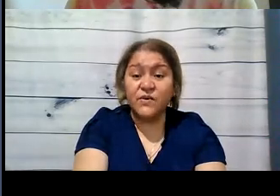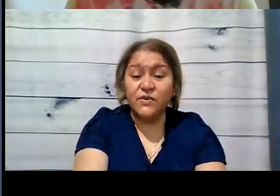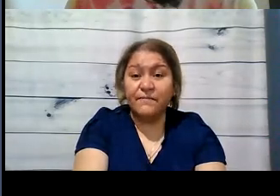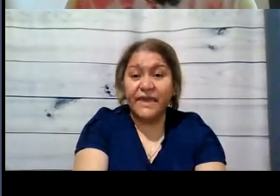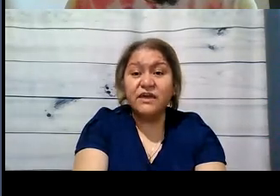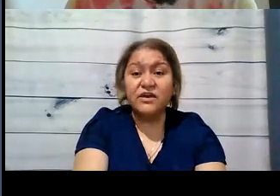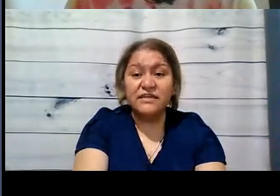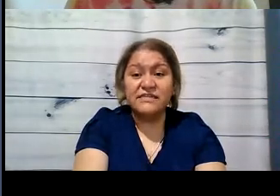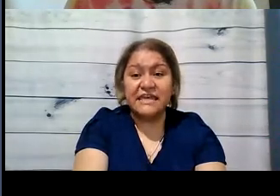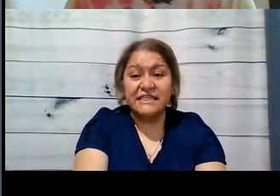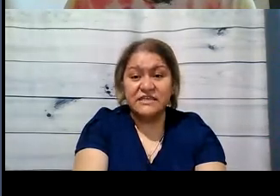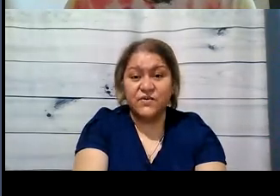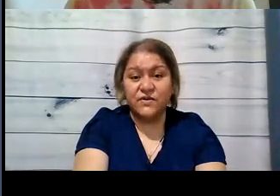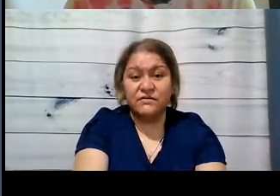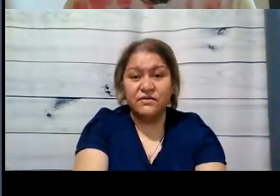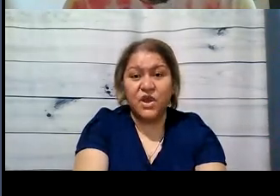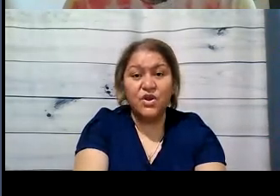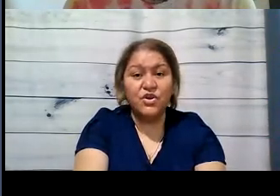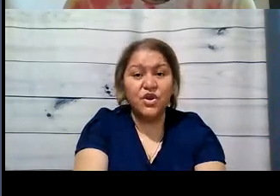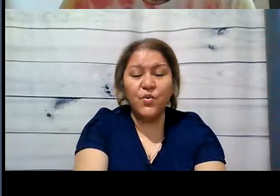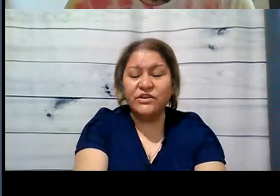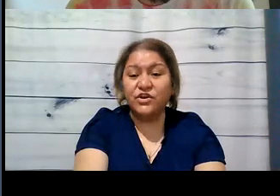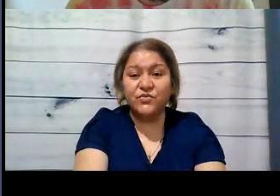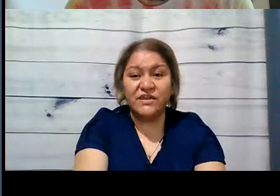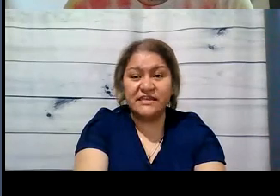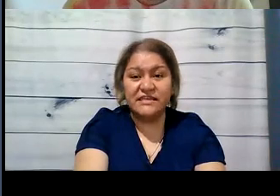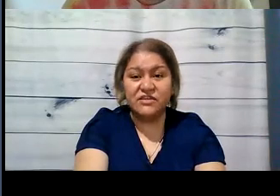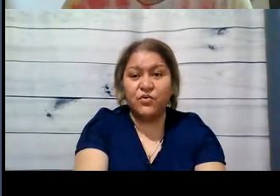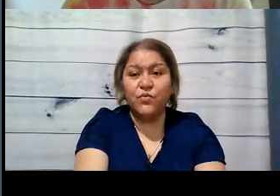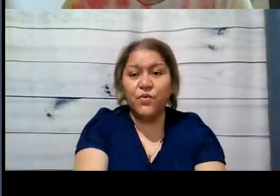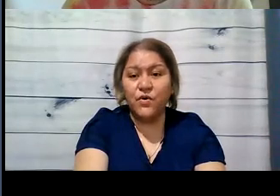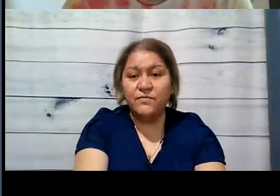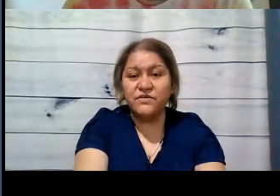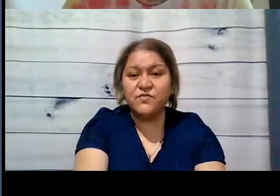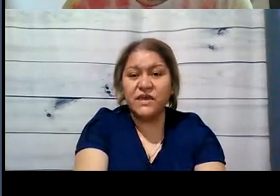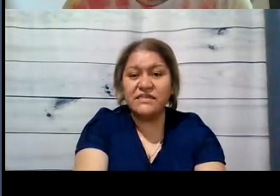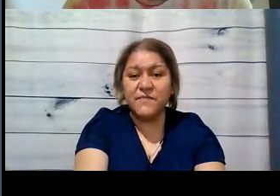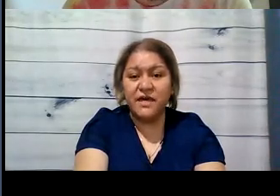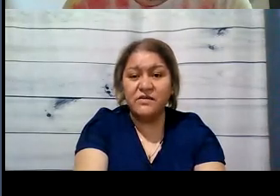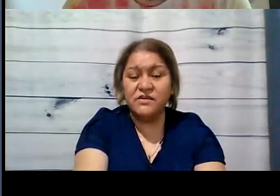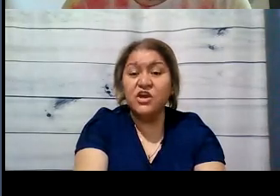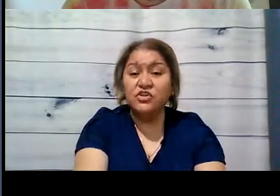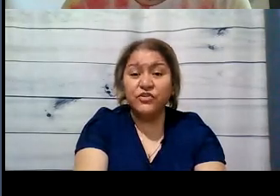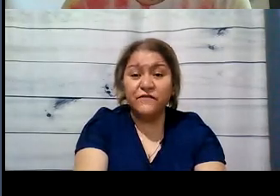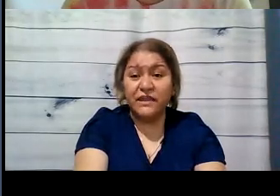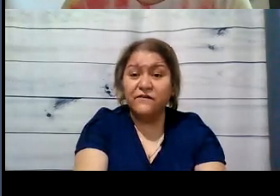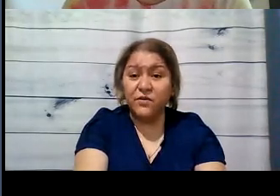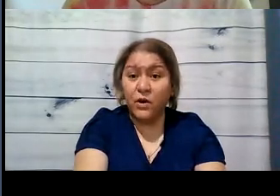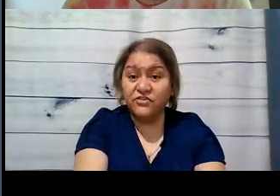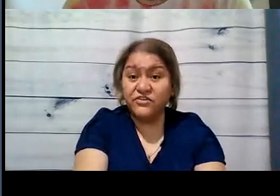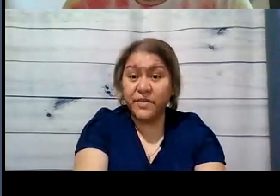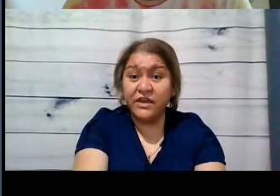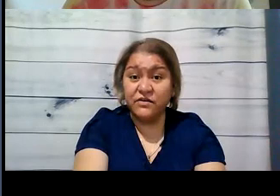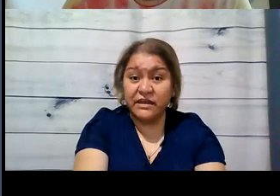Anna sold the baked goods in the store. No one could resist the warm, sweet smells drifting